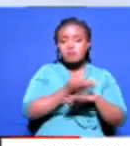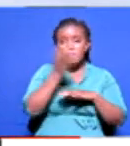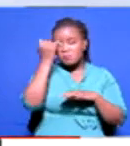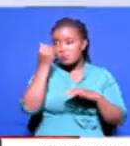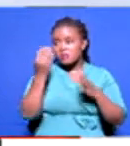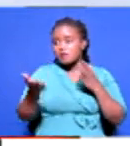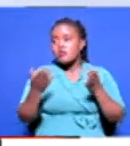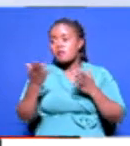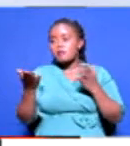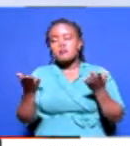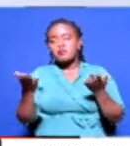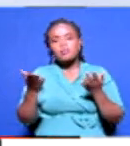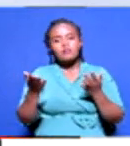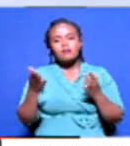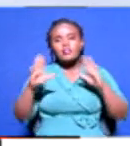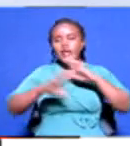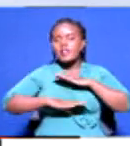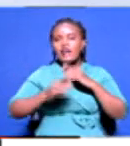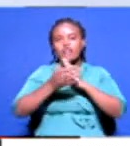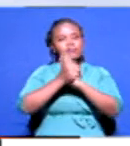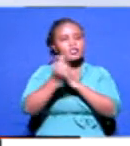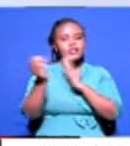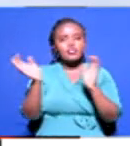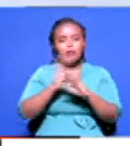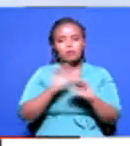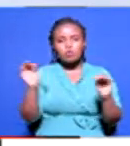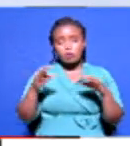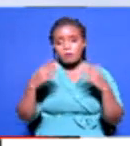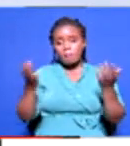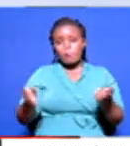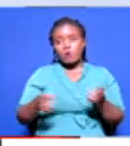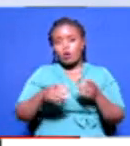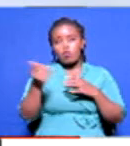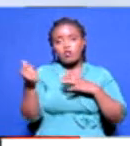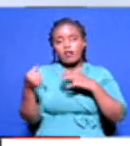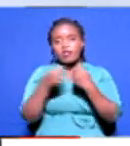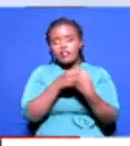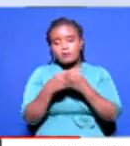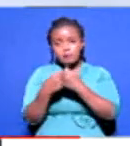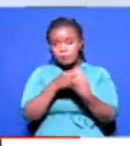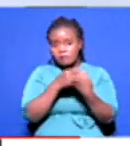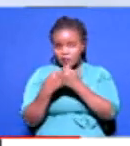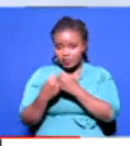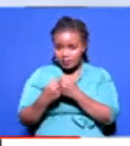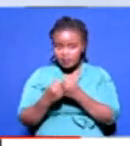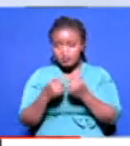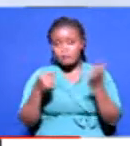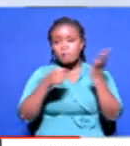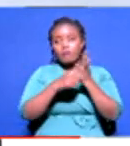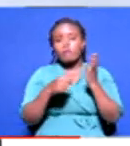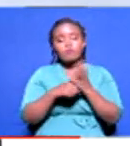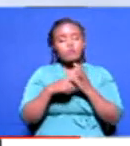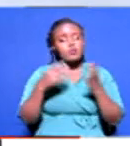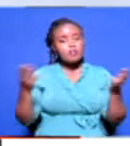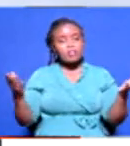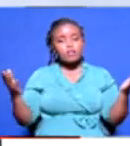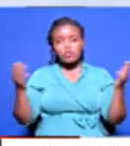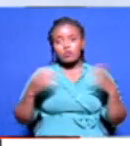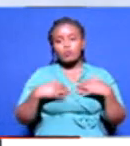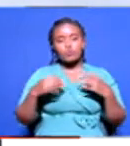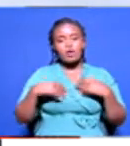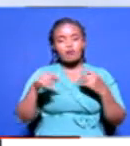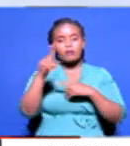adequate specialists or other challenges, that is in the health sector, technology would provide a perfect